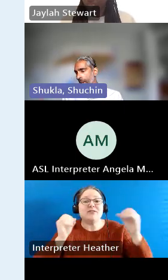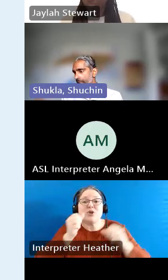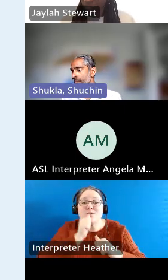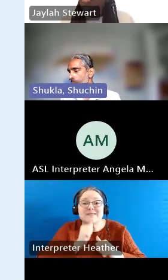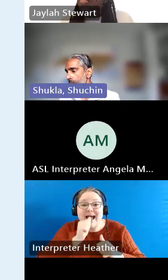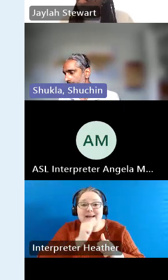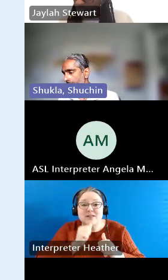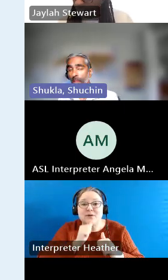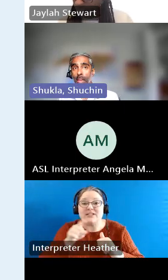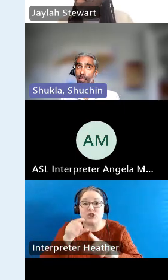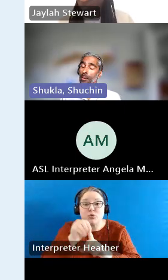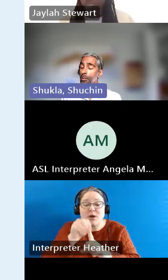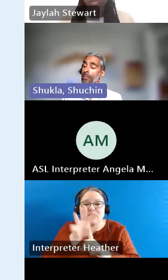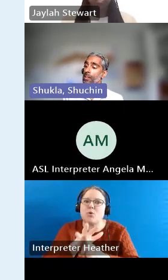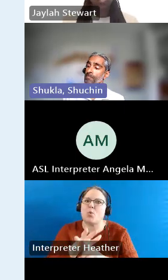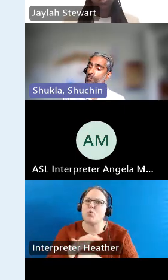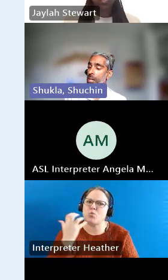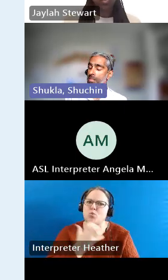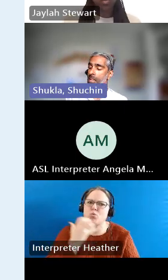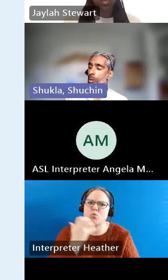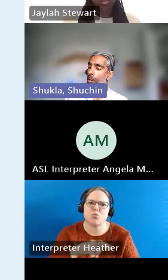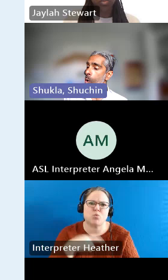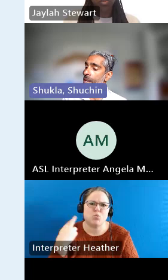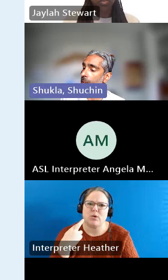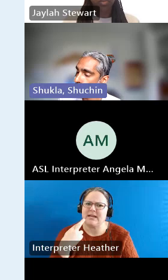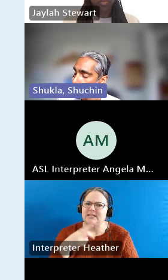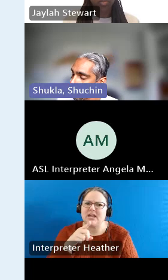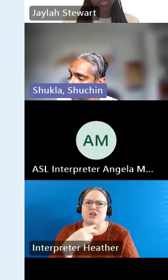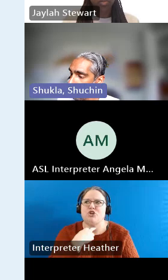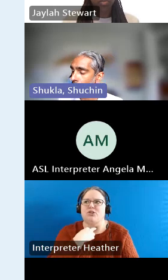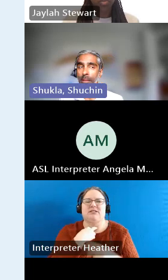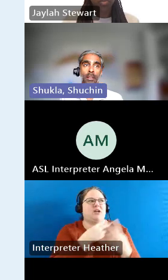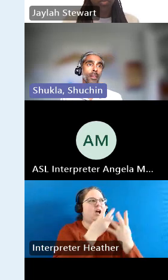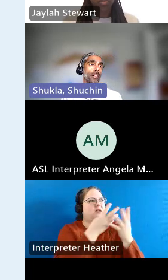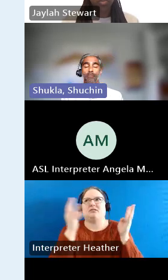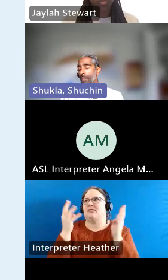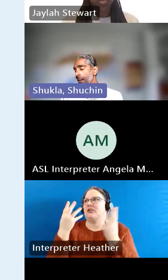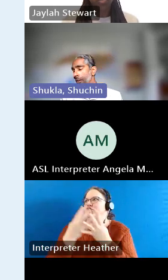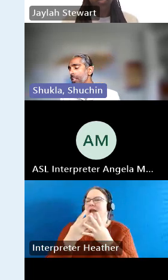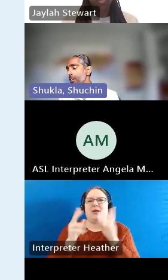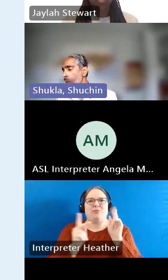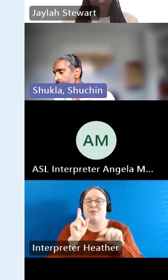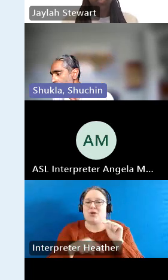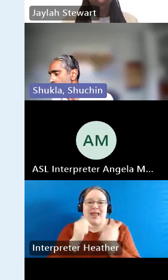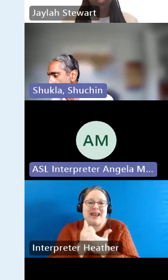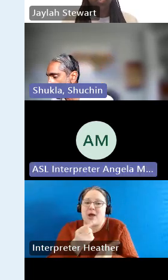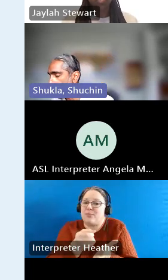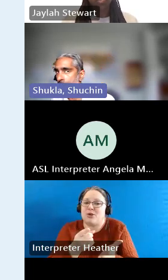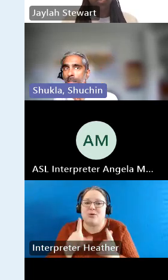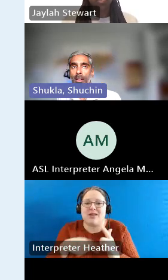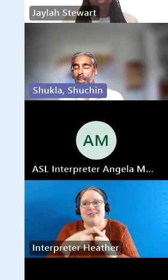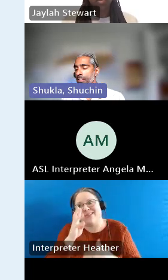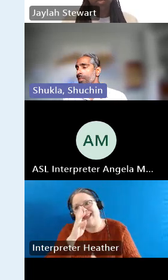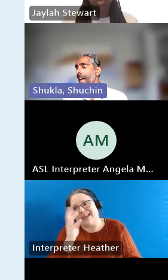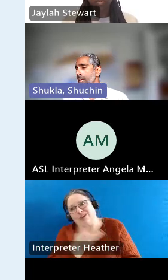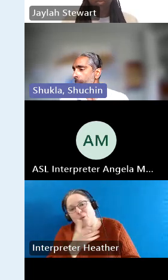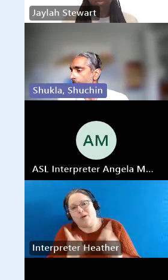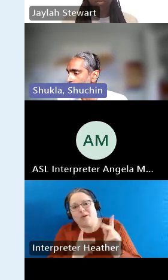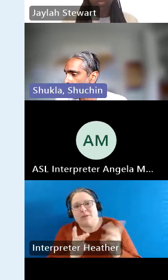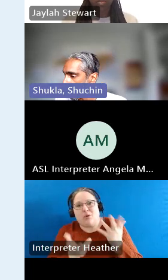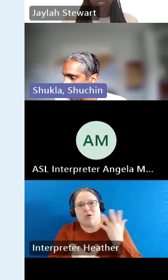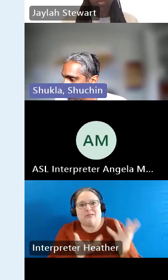drugs, that is risky. And then you're in a jail cell where no one can help you if you need help. And they are used to ignoring folks sometimes.